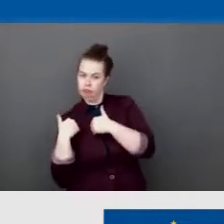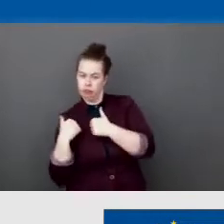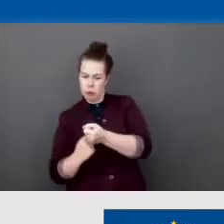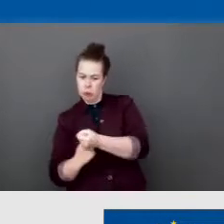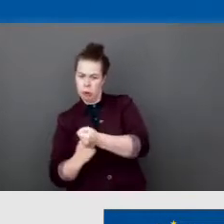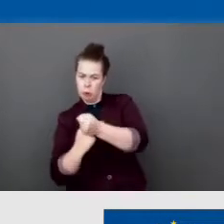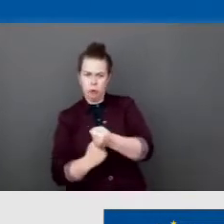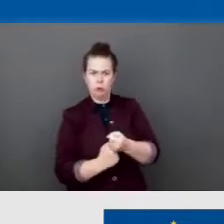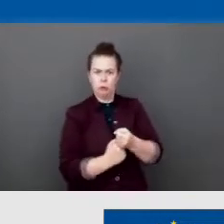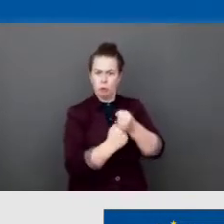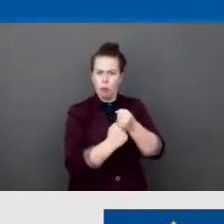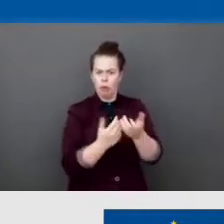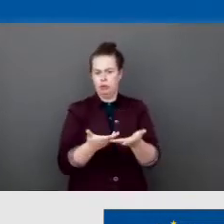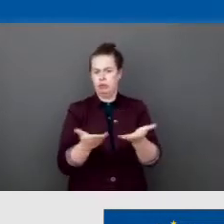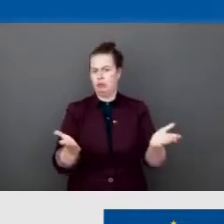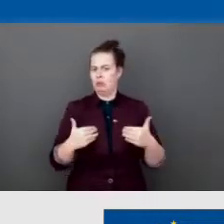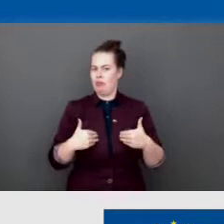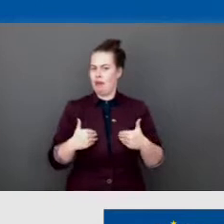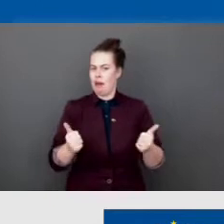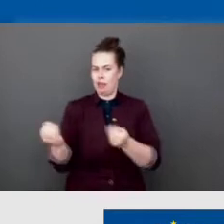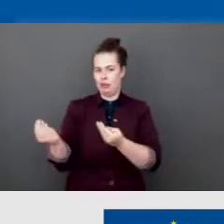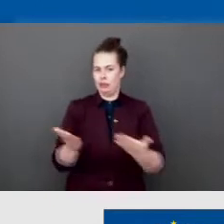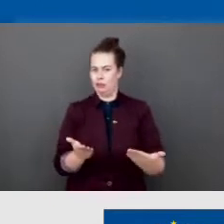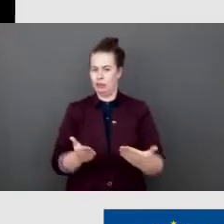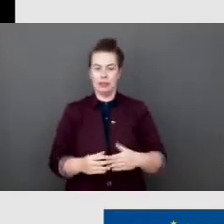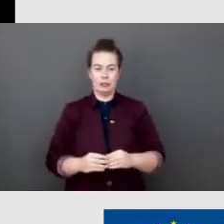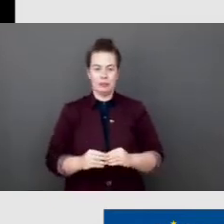and financing of health services.